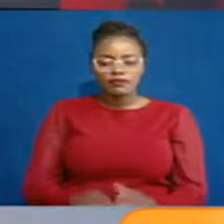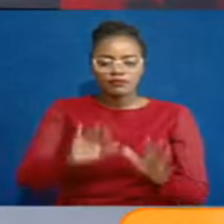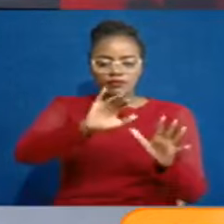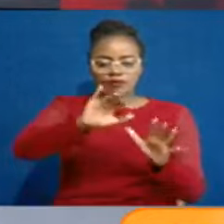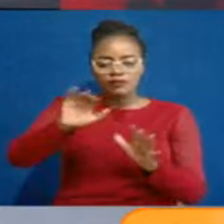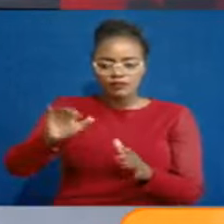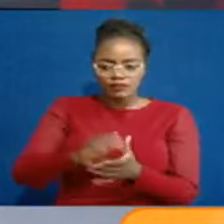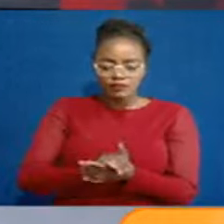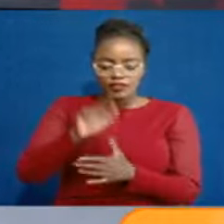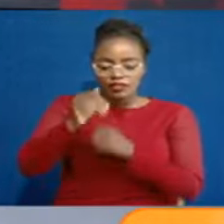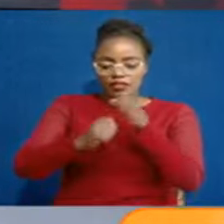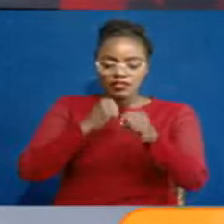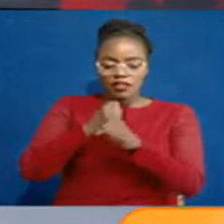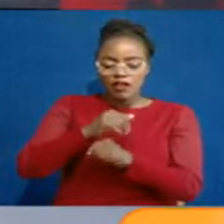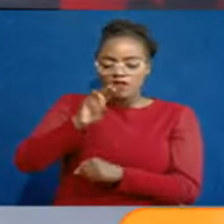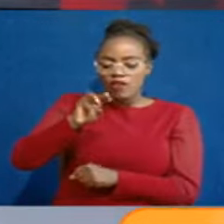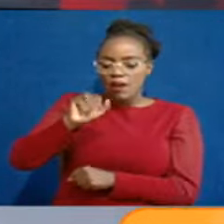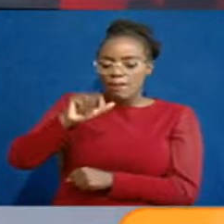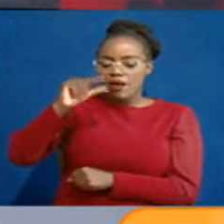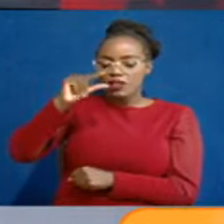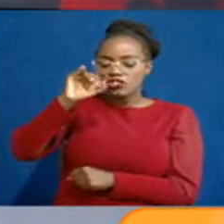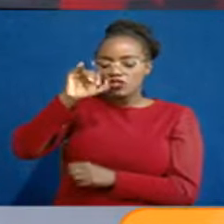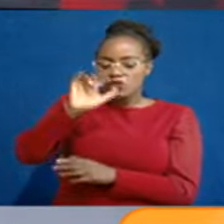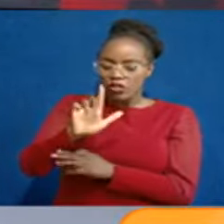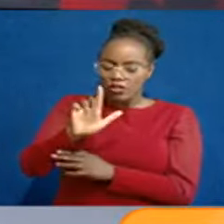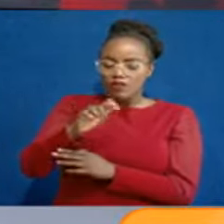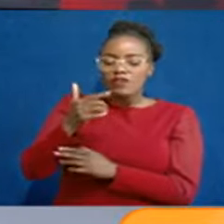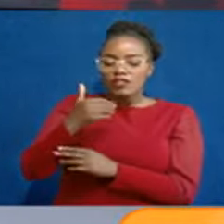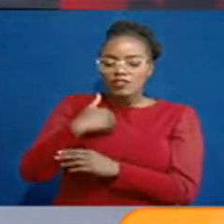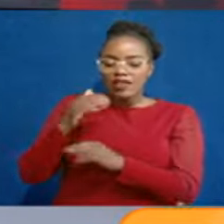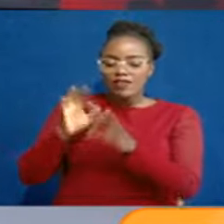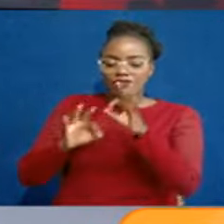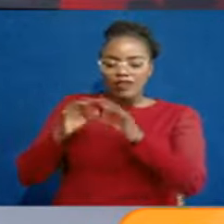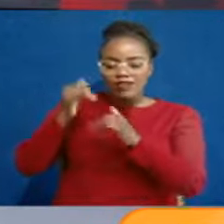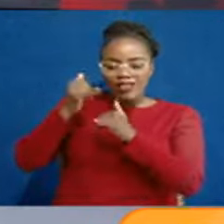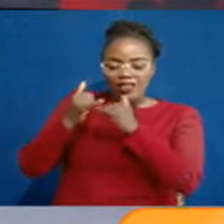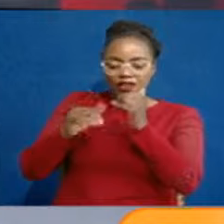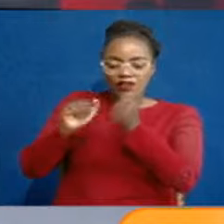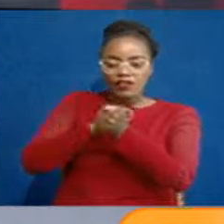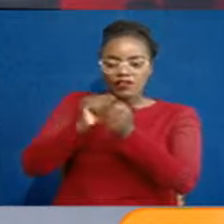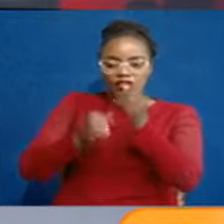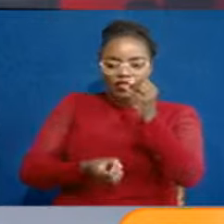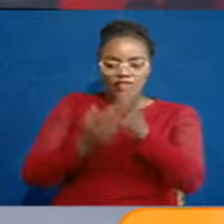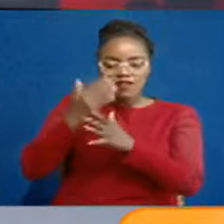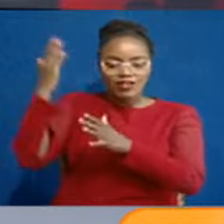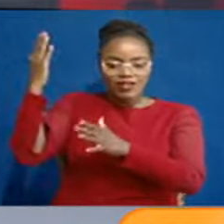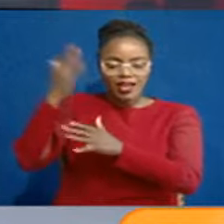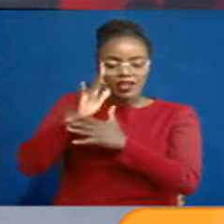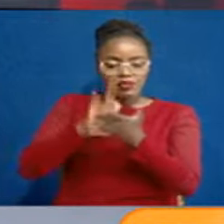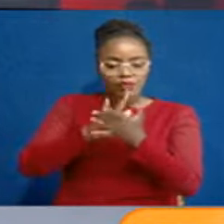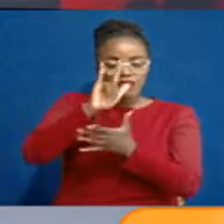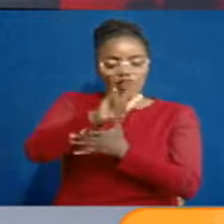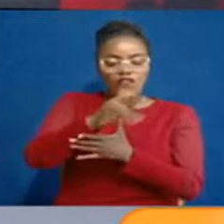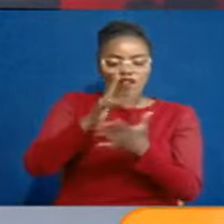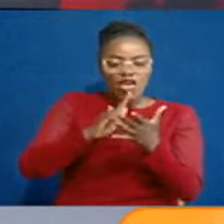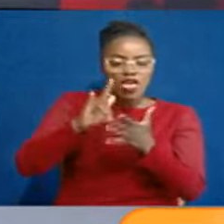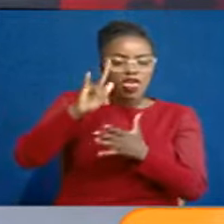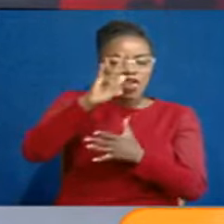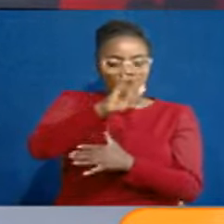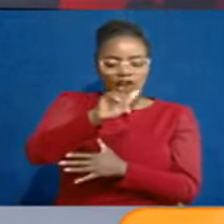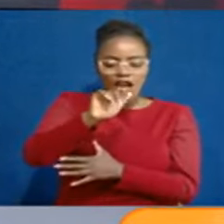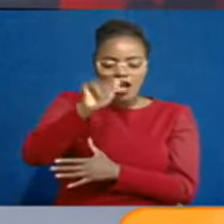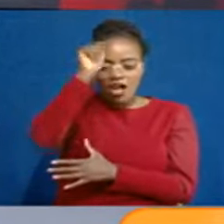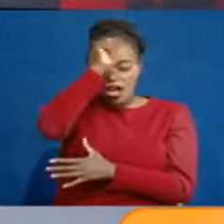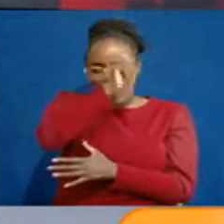This year's Magical Kenya Expo ended in style on Friday with the launch of direct flights by Airasia from